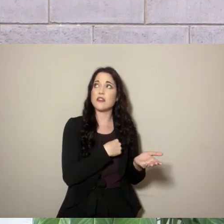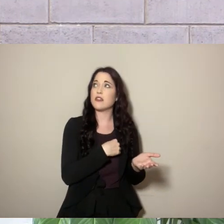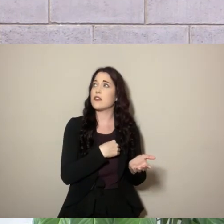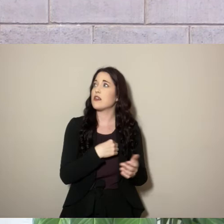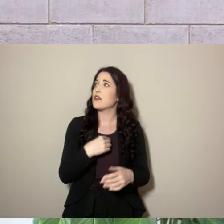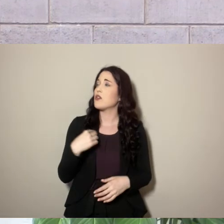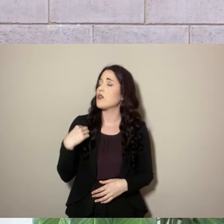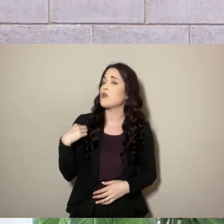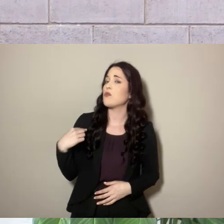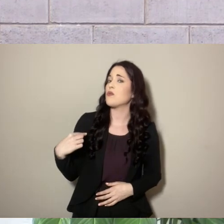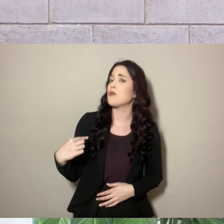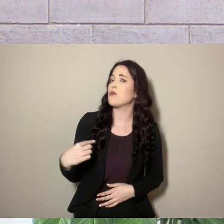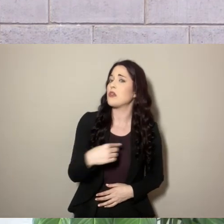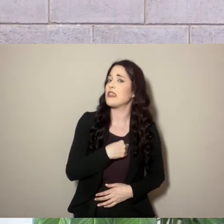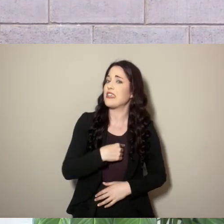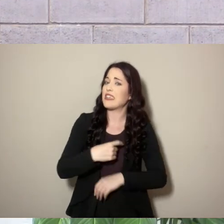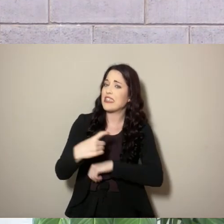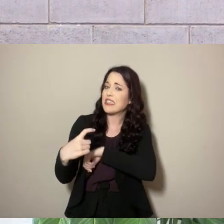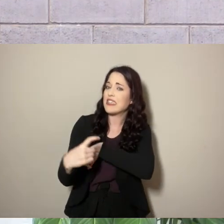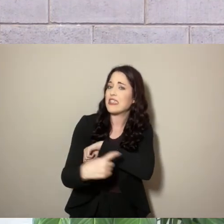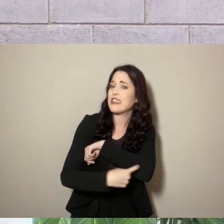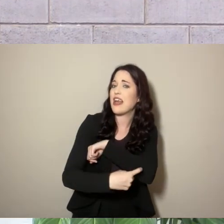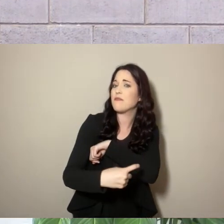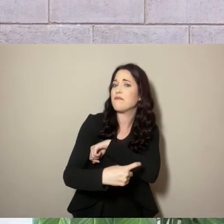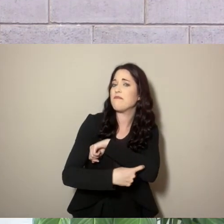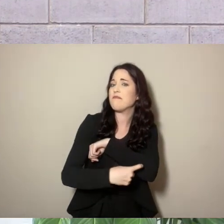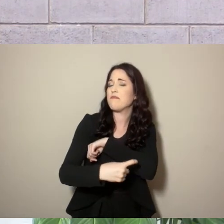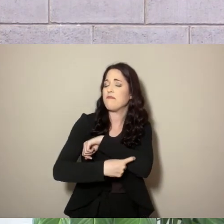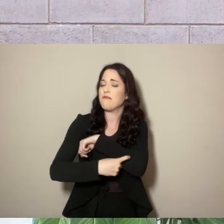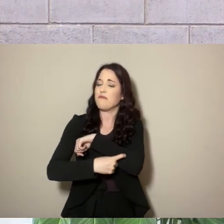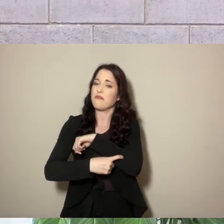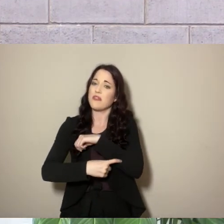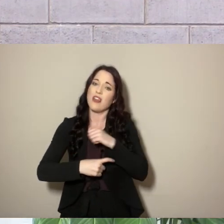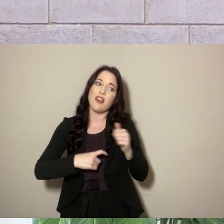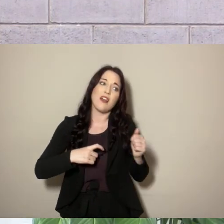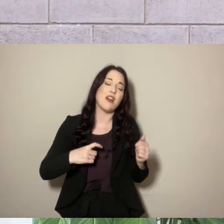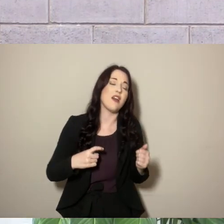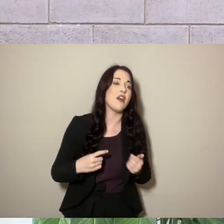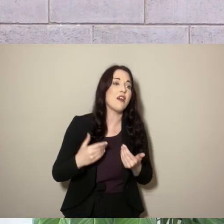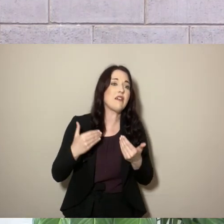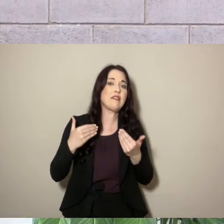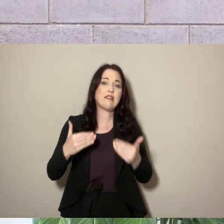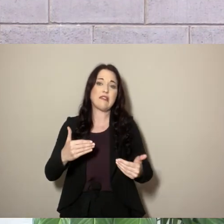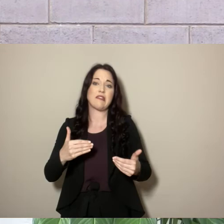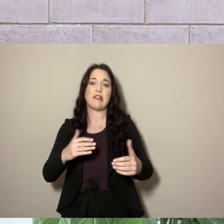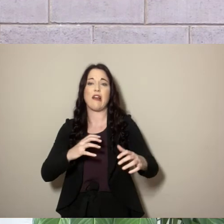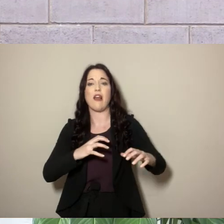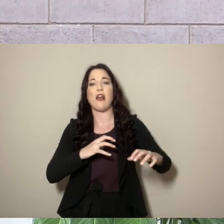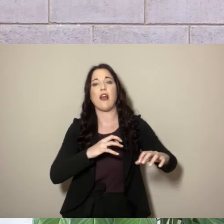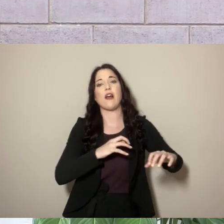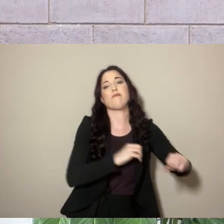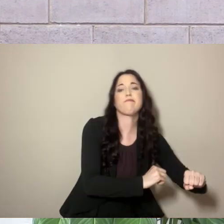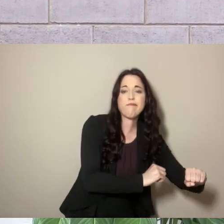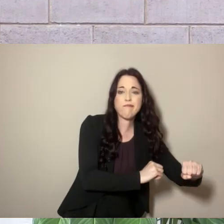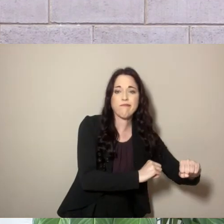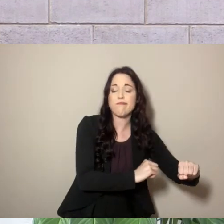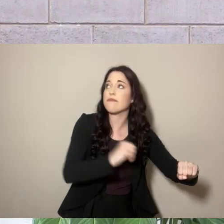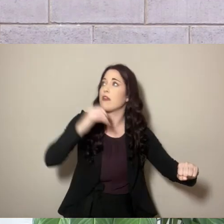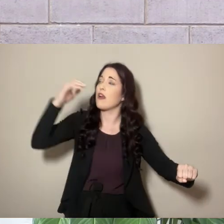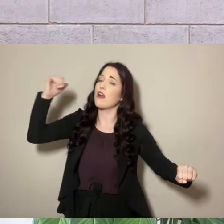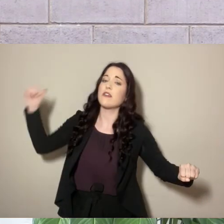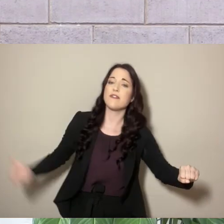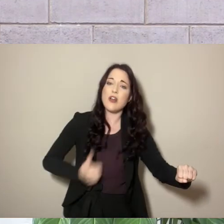And lead us not into temptation, but deliver